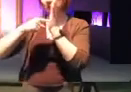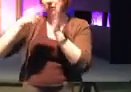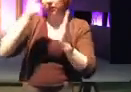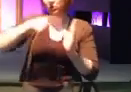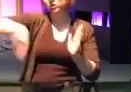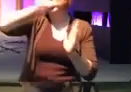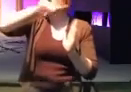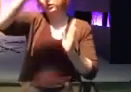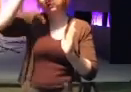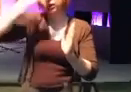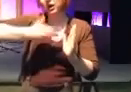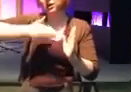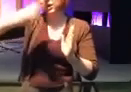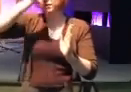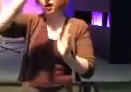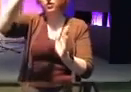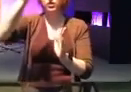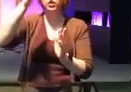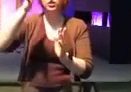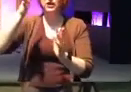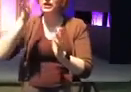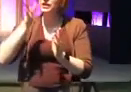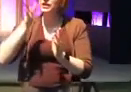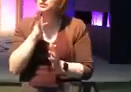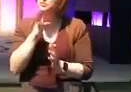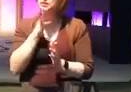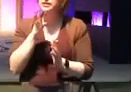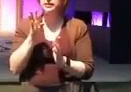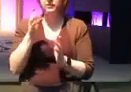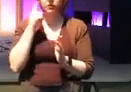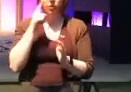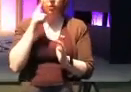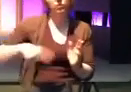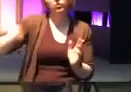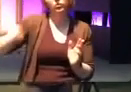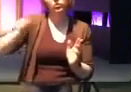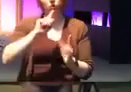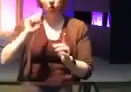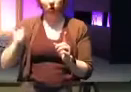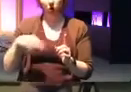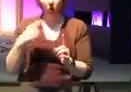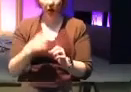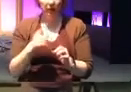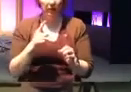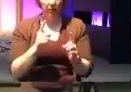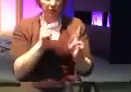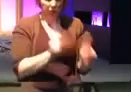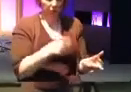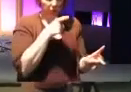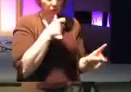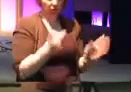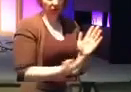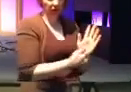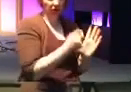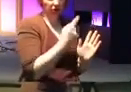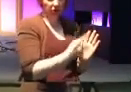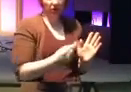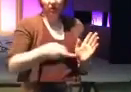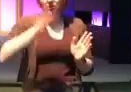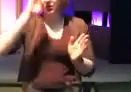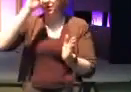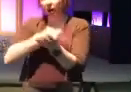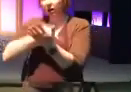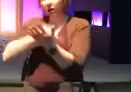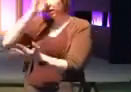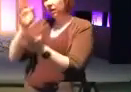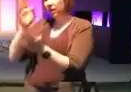the Father, he speaks up on your behalf. When the accuser speaks against you, the Son of God